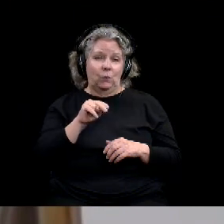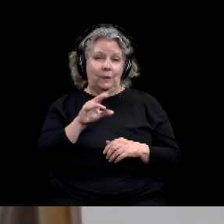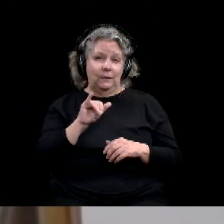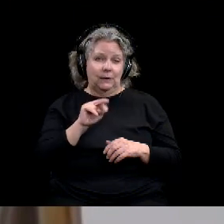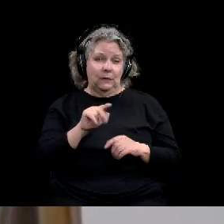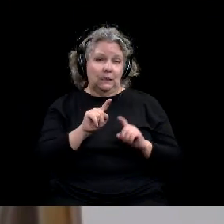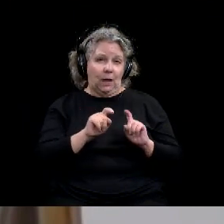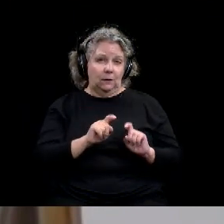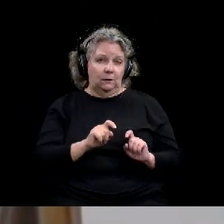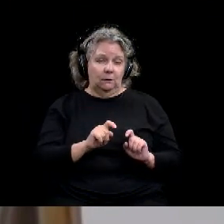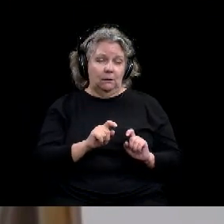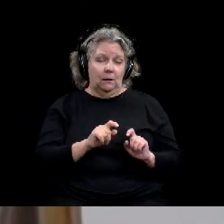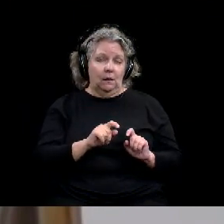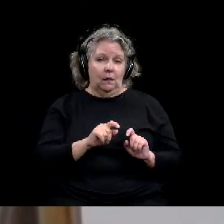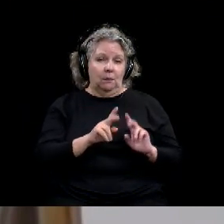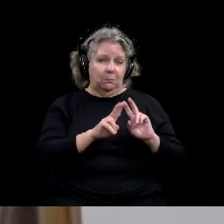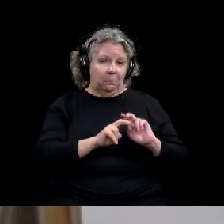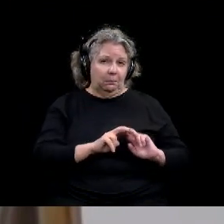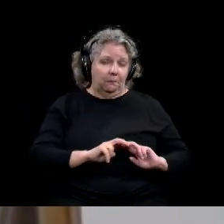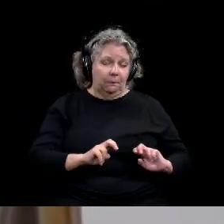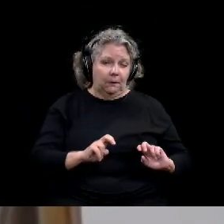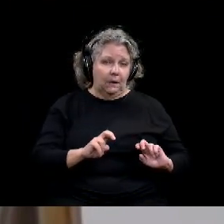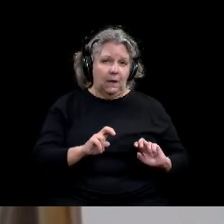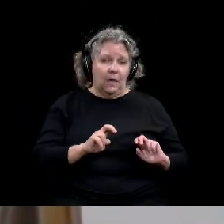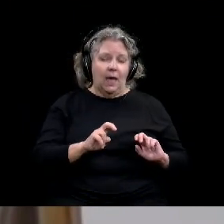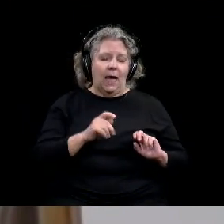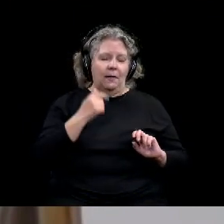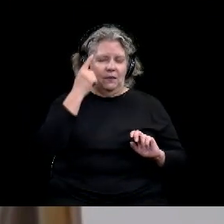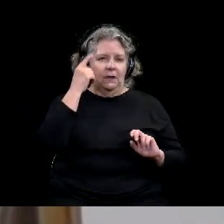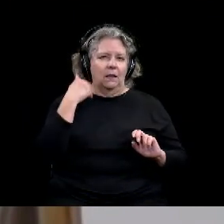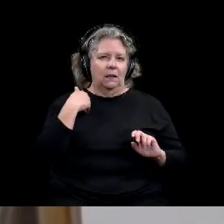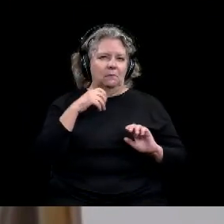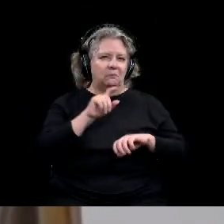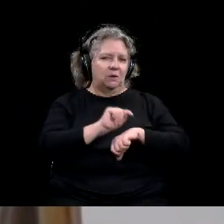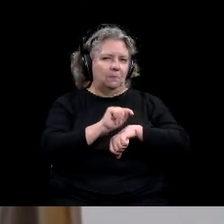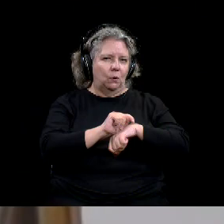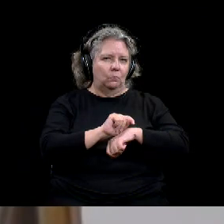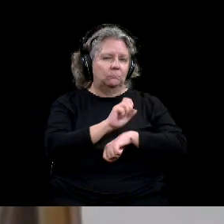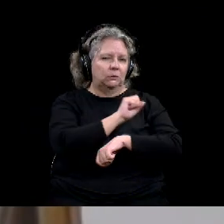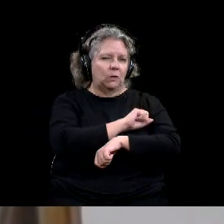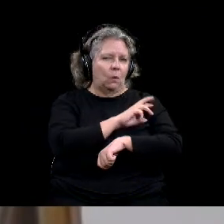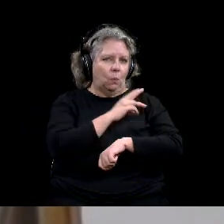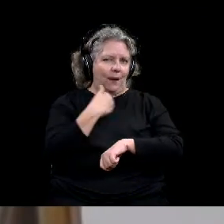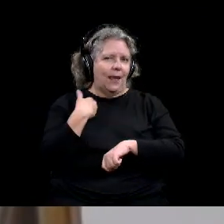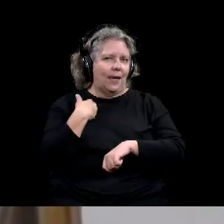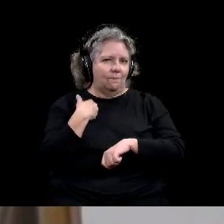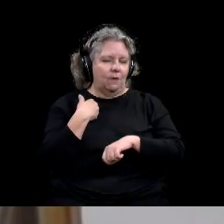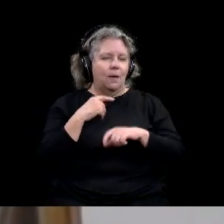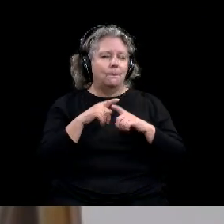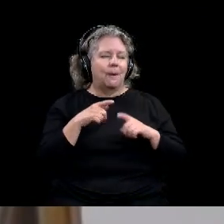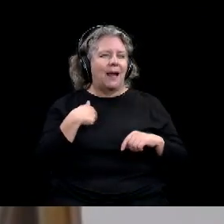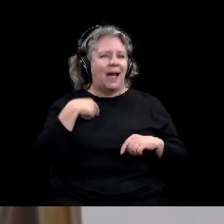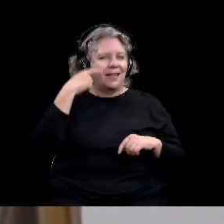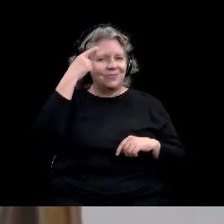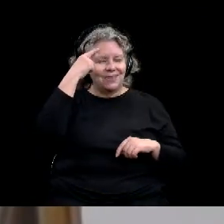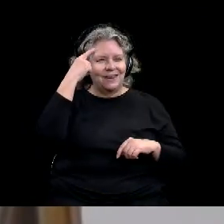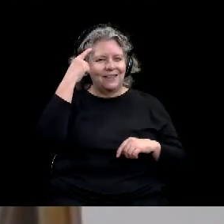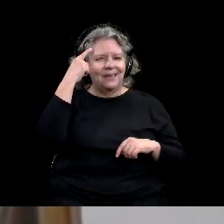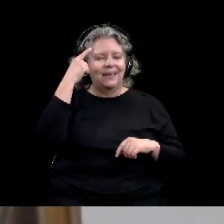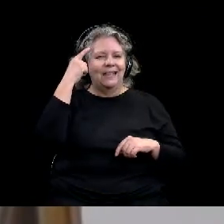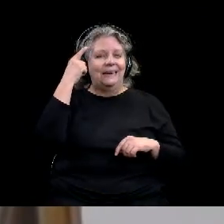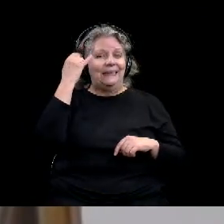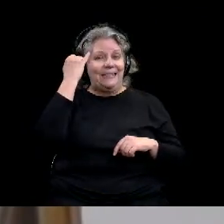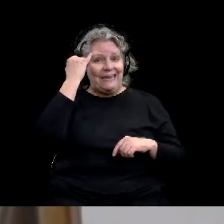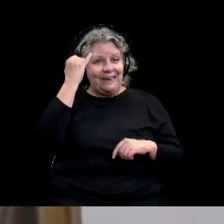discovered the B117 variant, that we would have been alerted about it. But maybe Dr. Ahmad can say